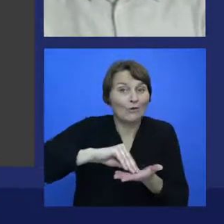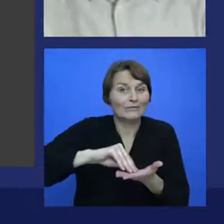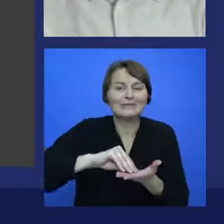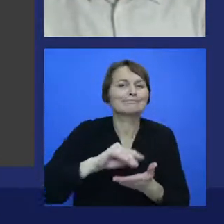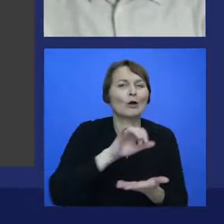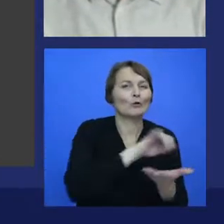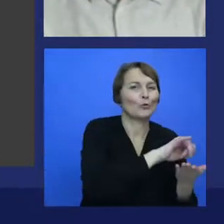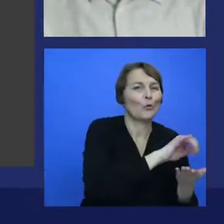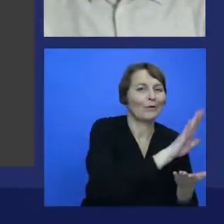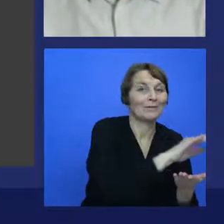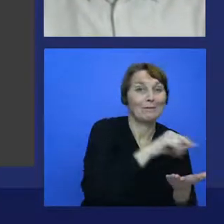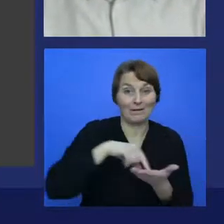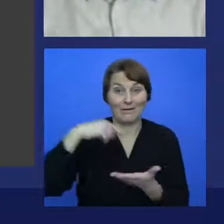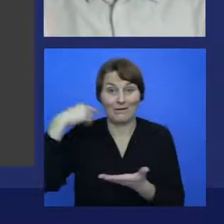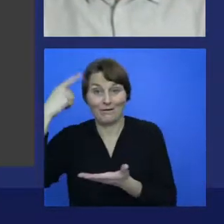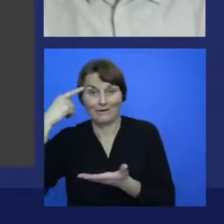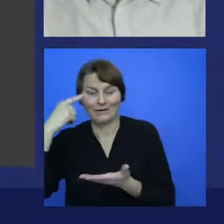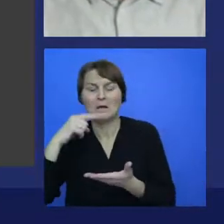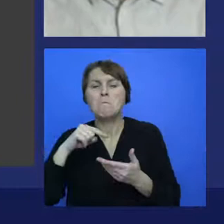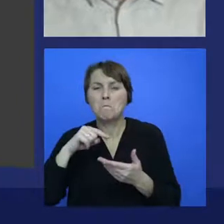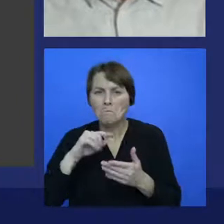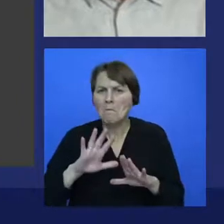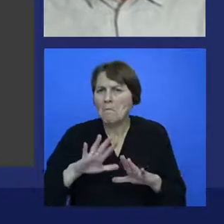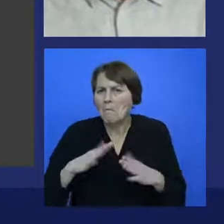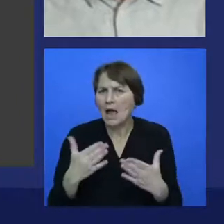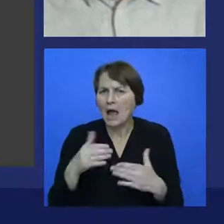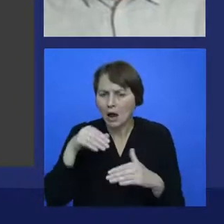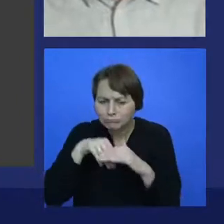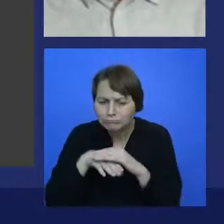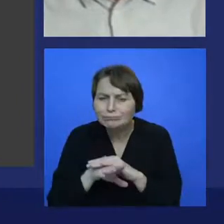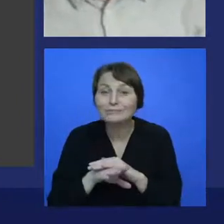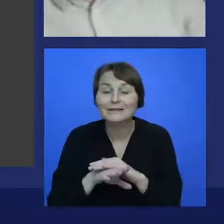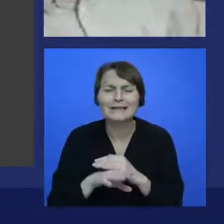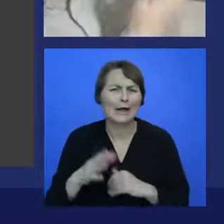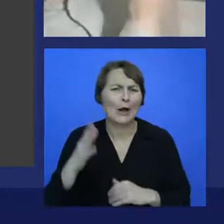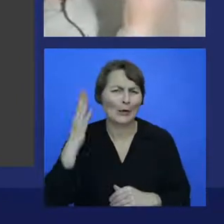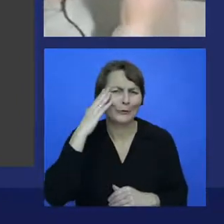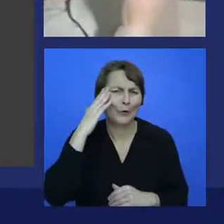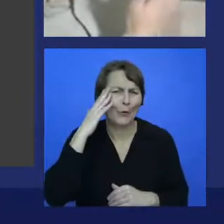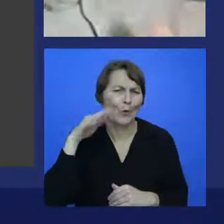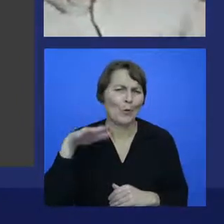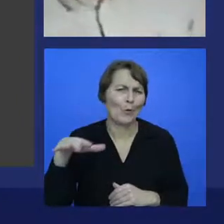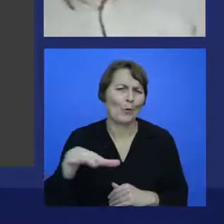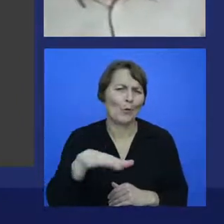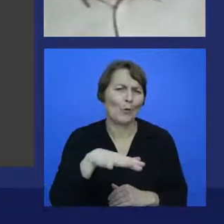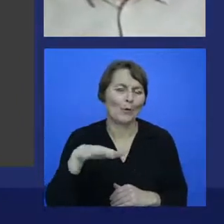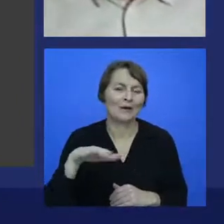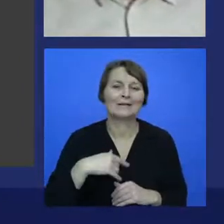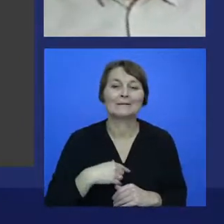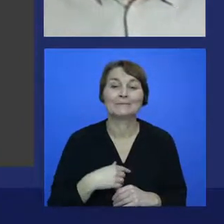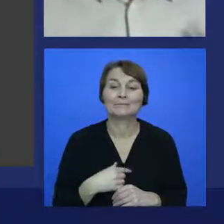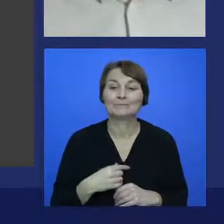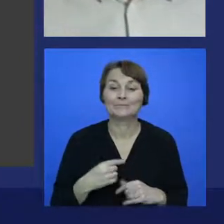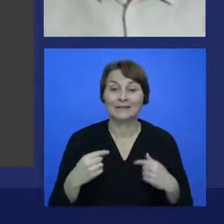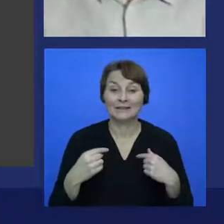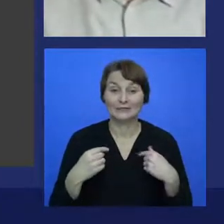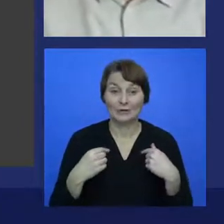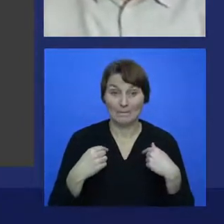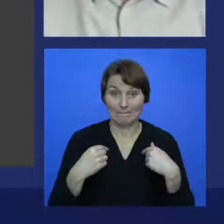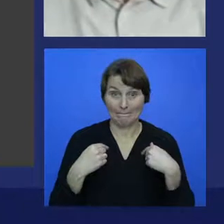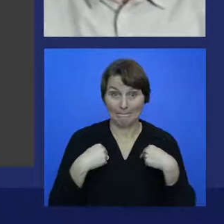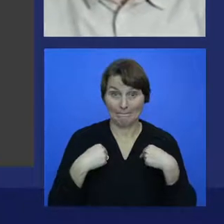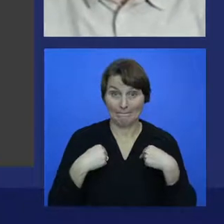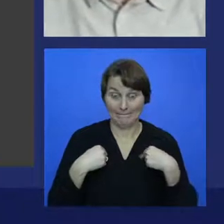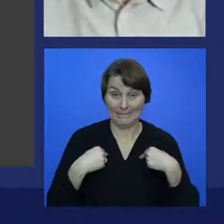office. And this is just because I'm more familiar with this space. So I'm currently sat in that digital